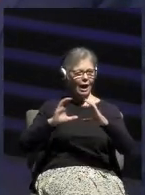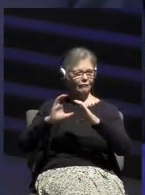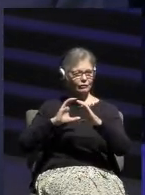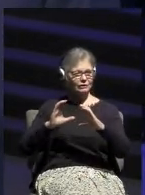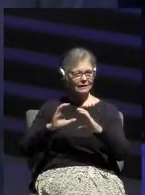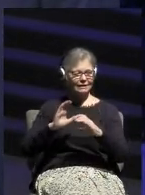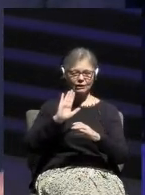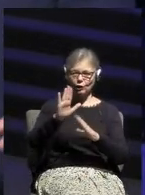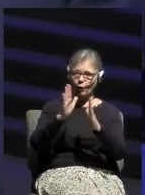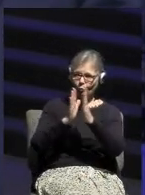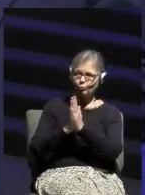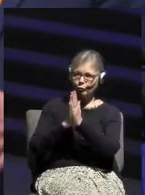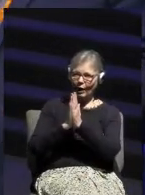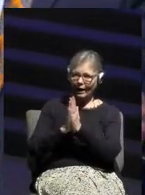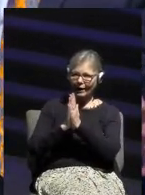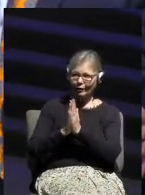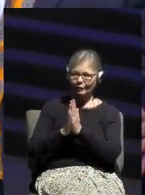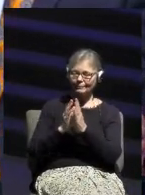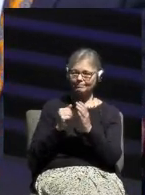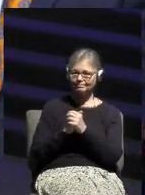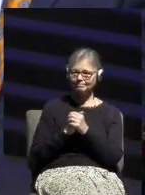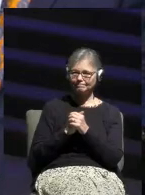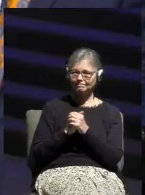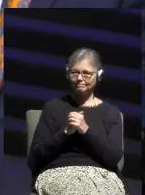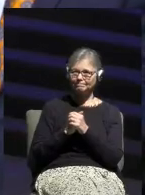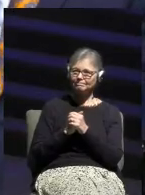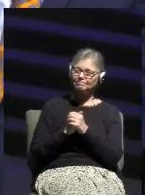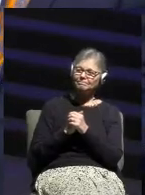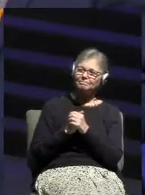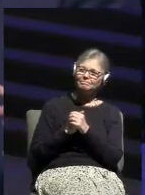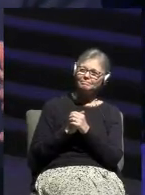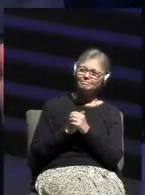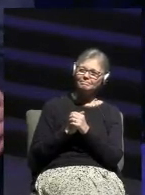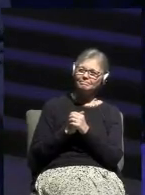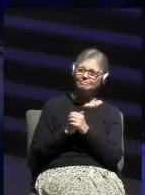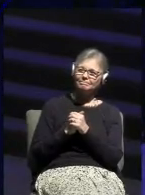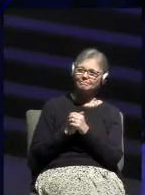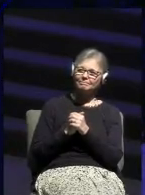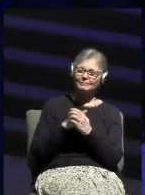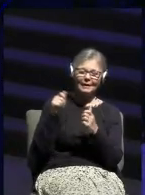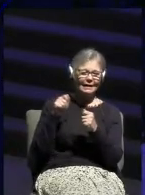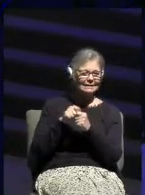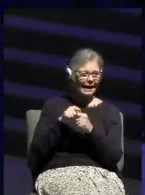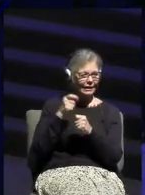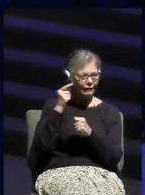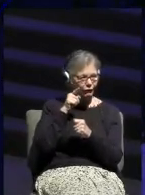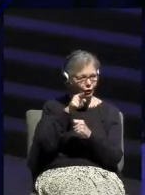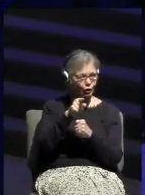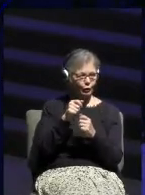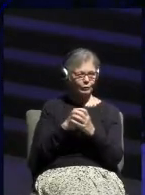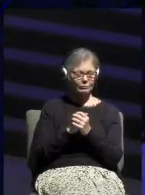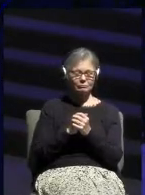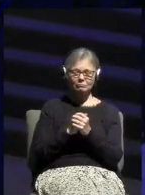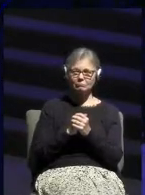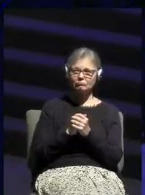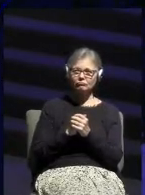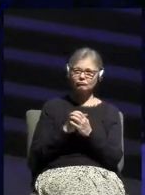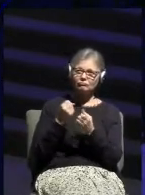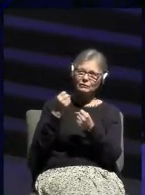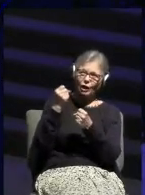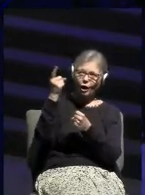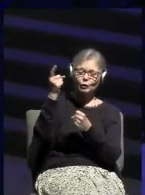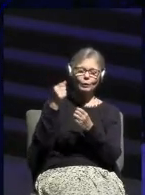how you would have a conversation. Now, if you don't talk, that's a problem. That's not how you have a conversation. You got to talk. Turn to your neighbor and say, you got to